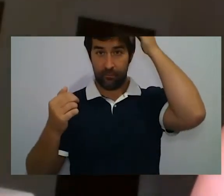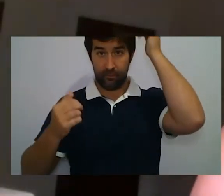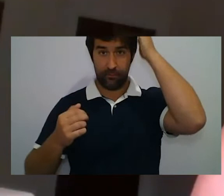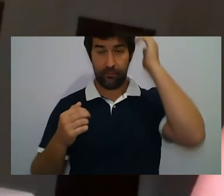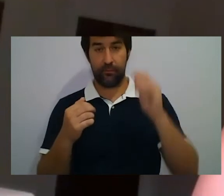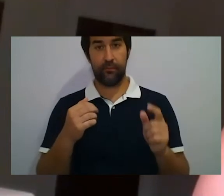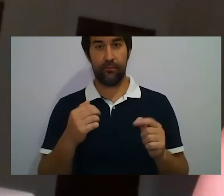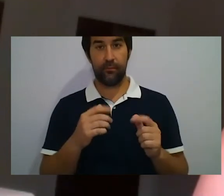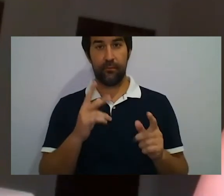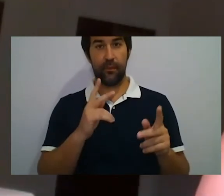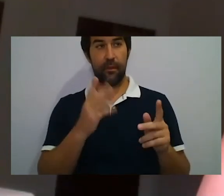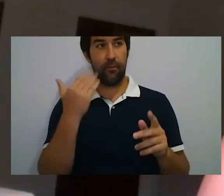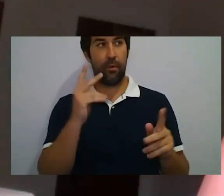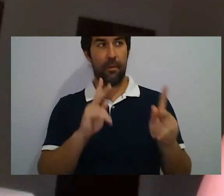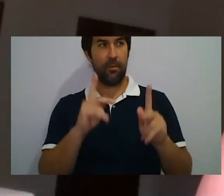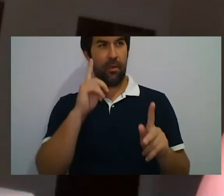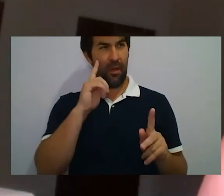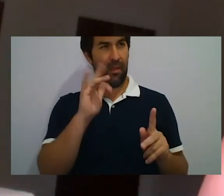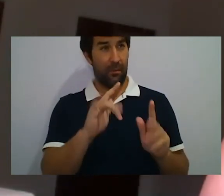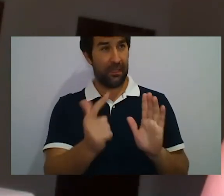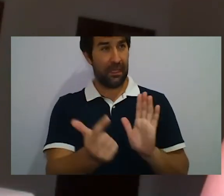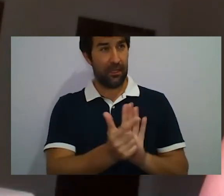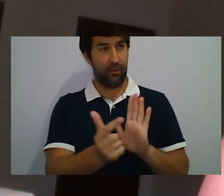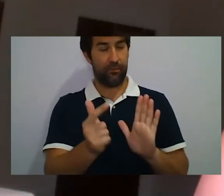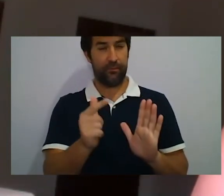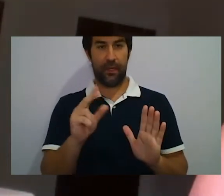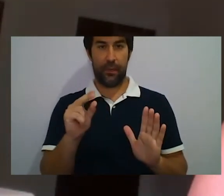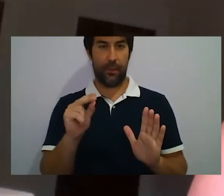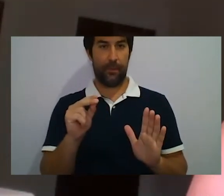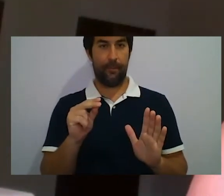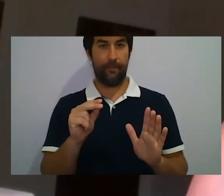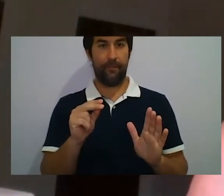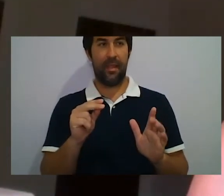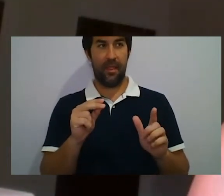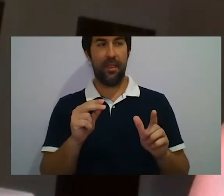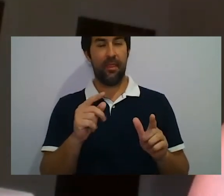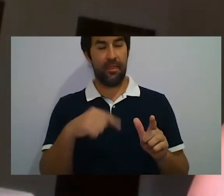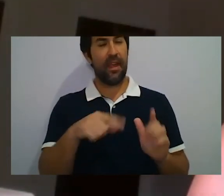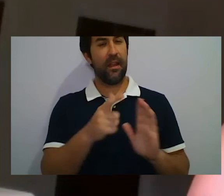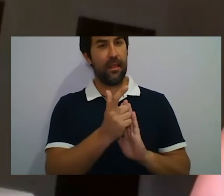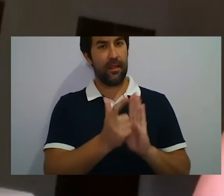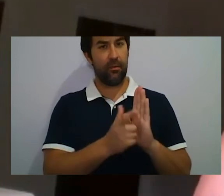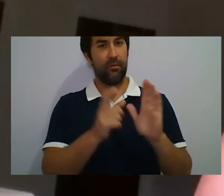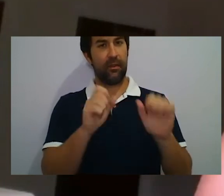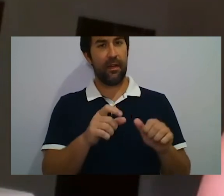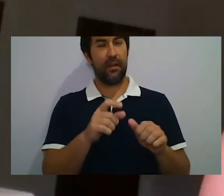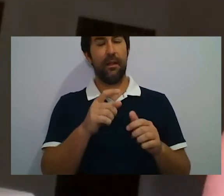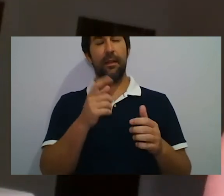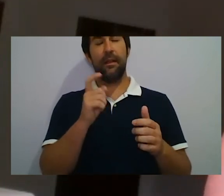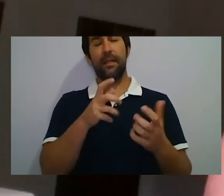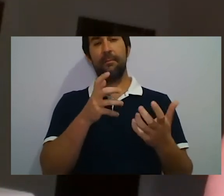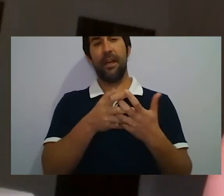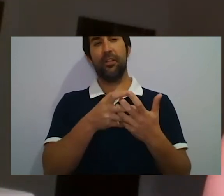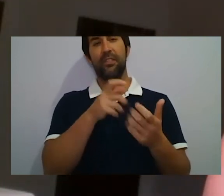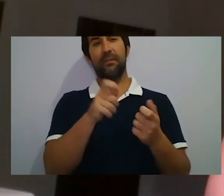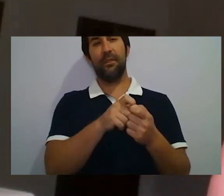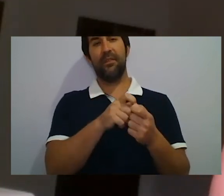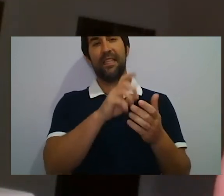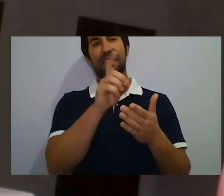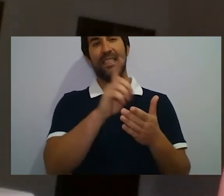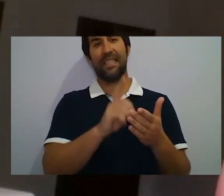crash statistics, where we do have safety concerns, we look at things like sidewalk width. Is it in a business district or a well-used street where